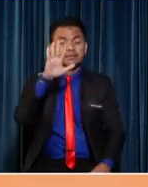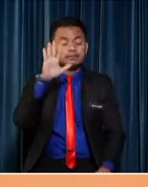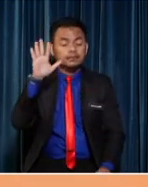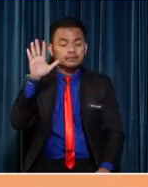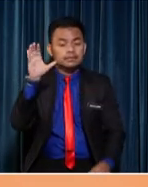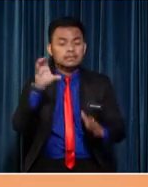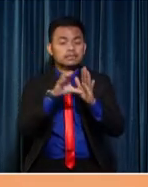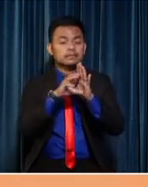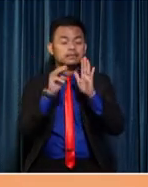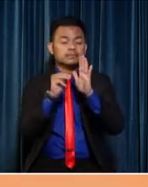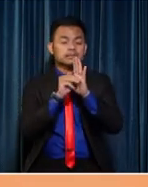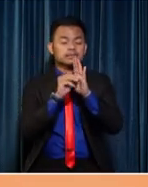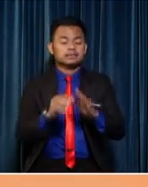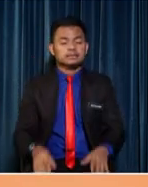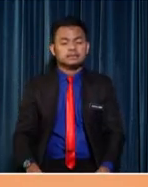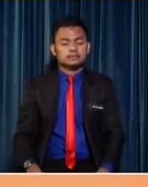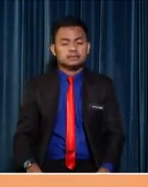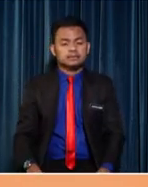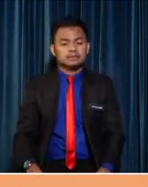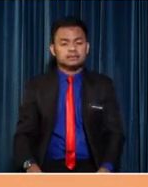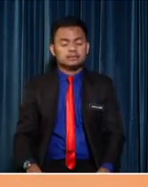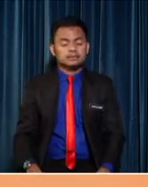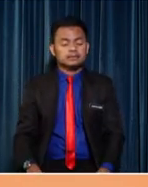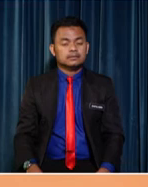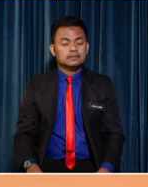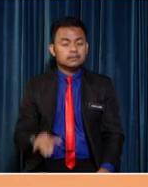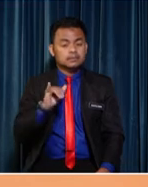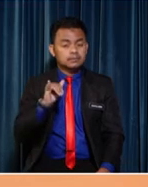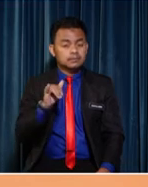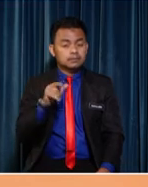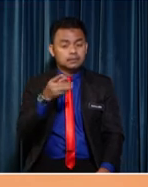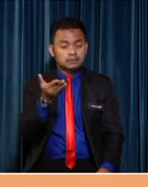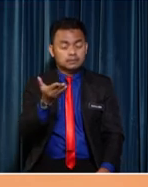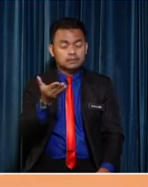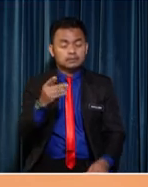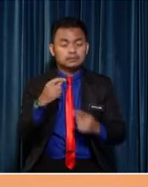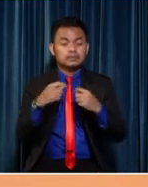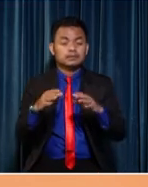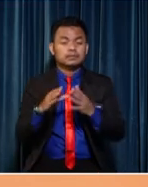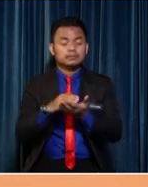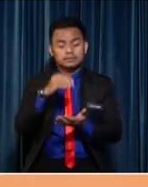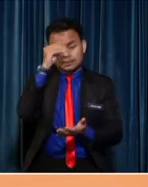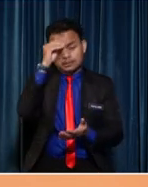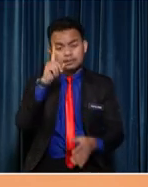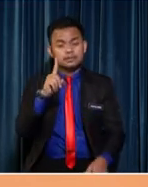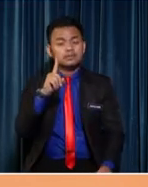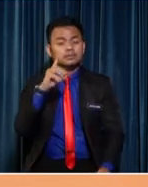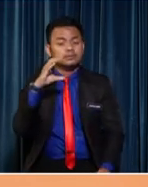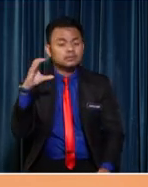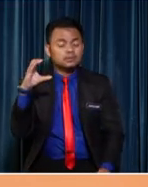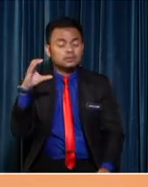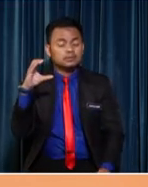55 centimeters. As we have learned before, 100 centimeters is equal